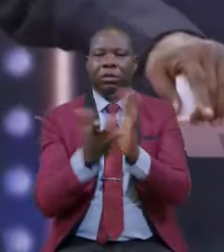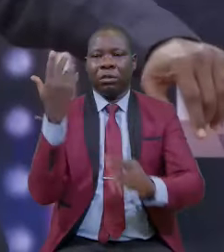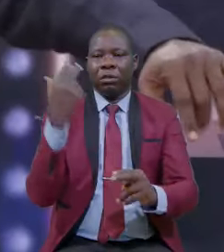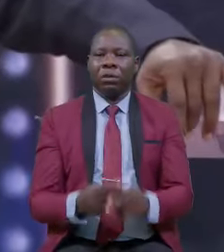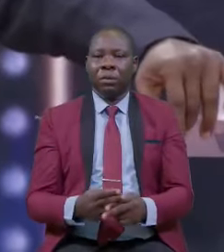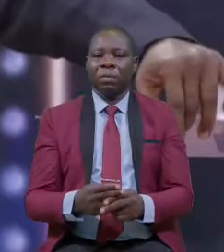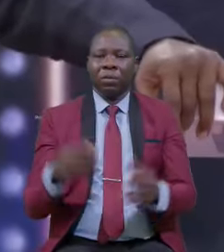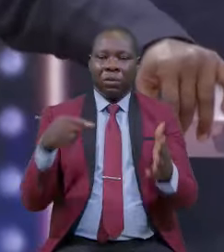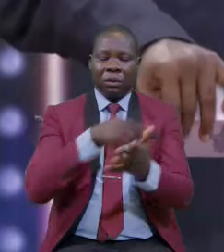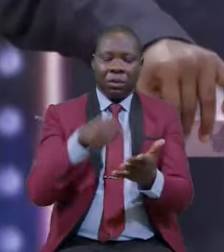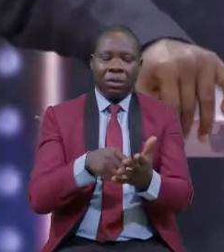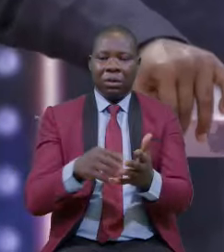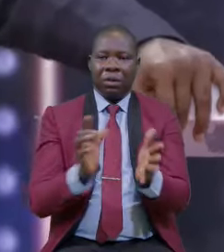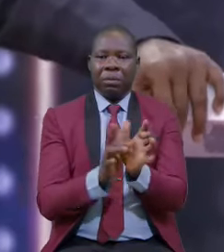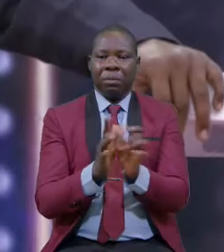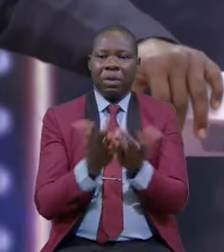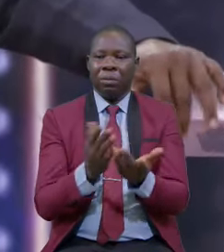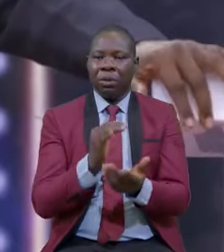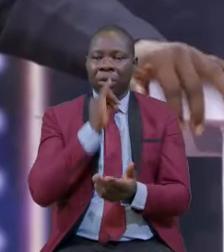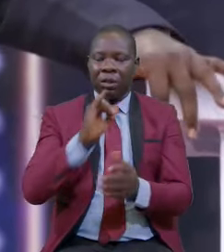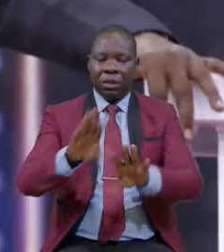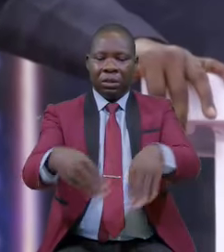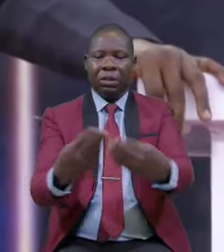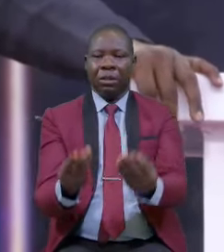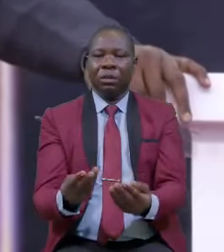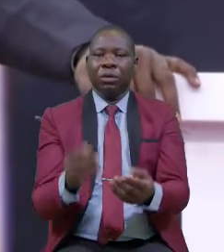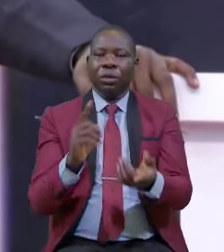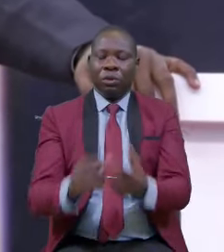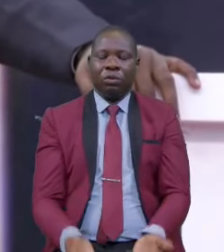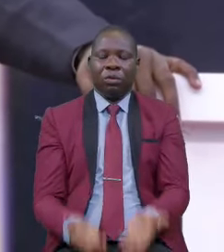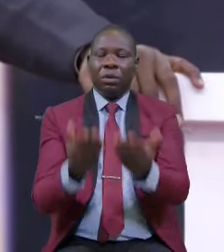Bible is given to lift you up.